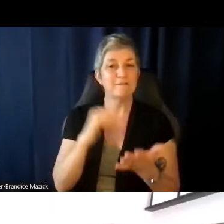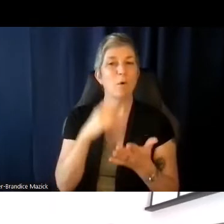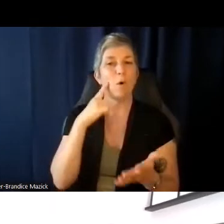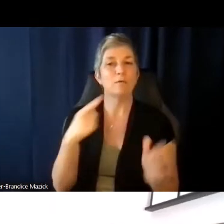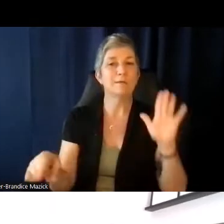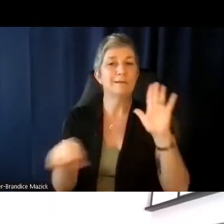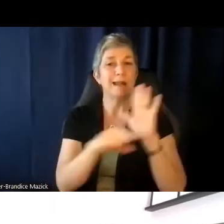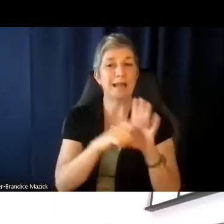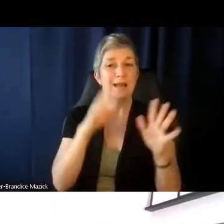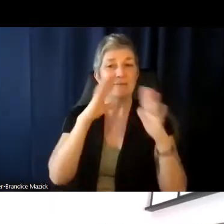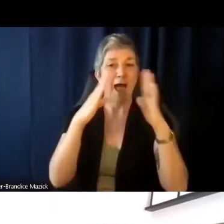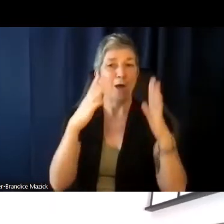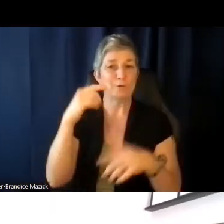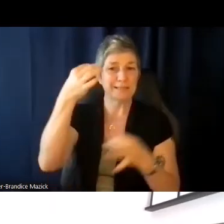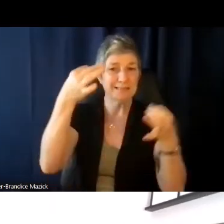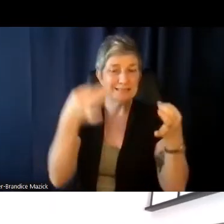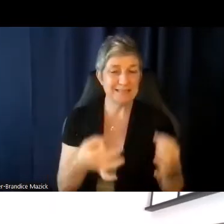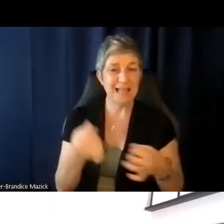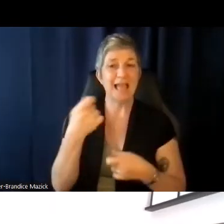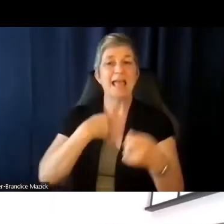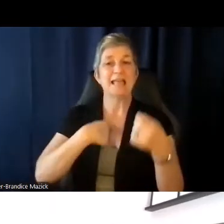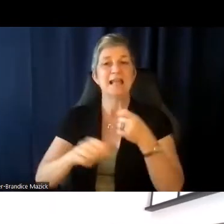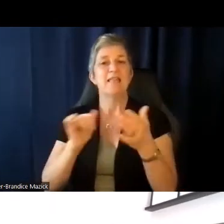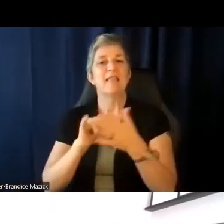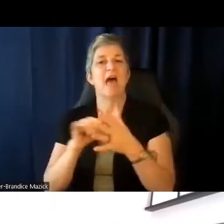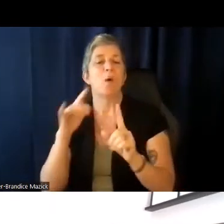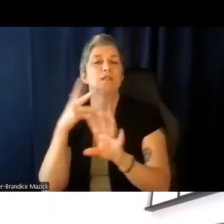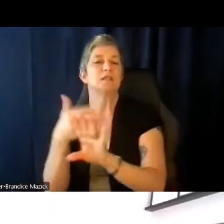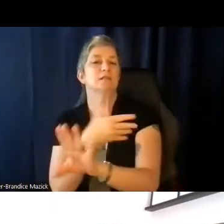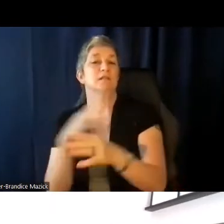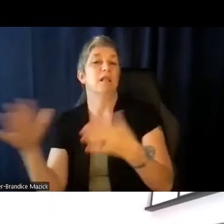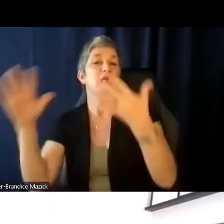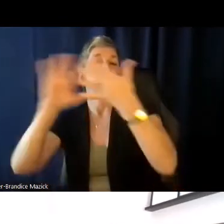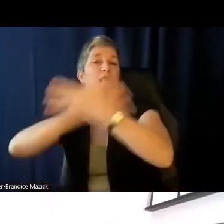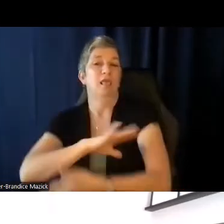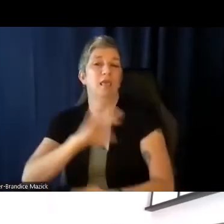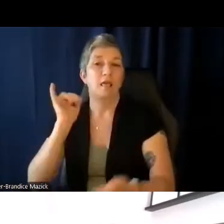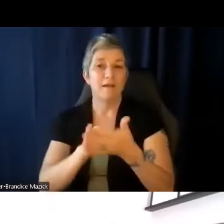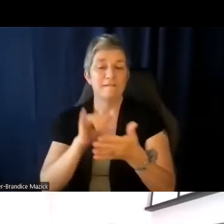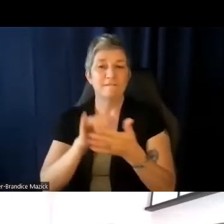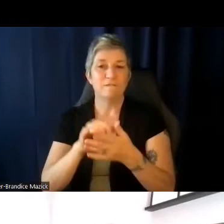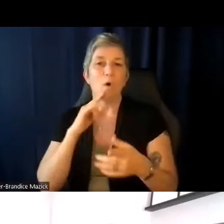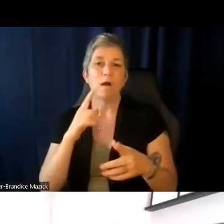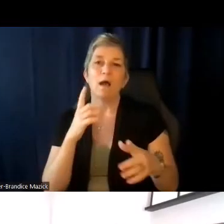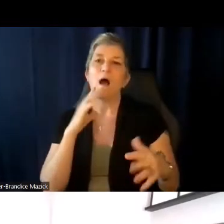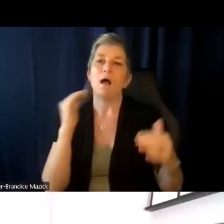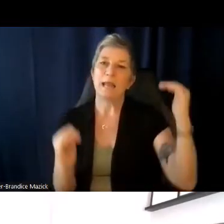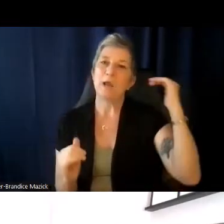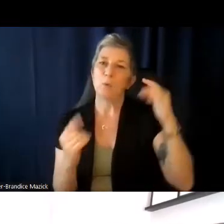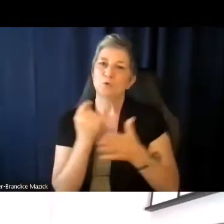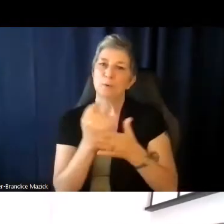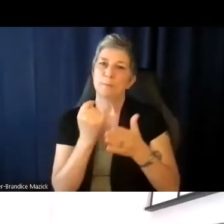decision and was instead mere pretext for unequal treatment of a protected characteristic.